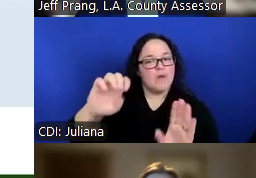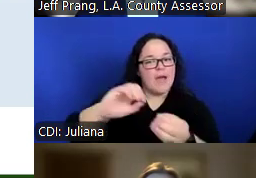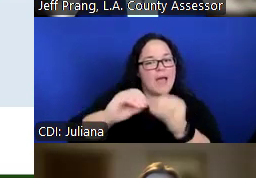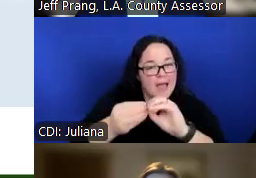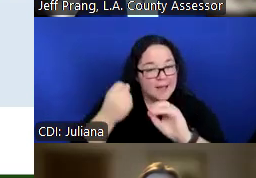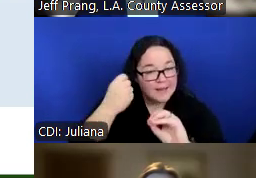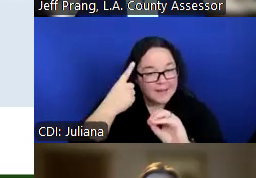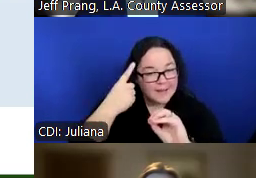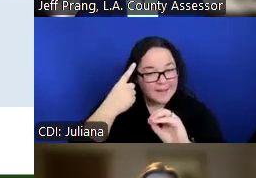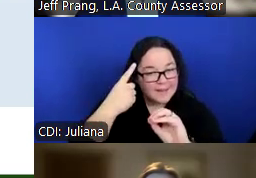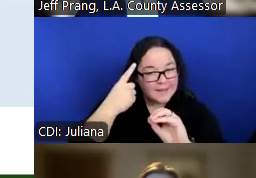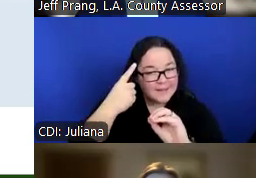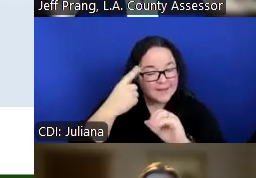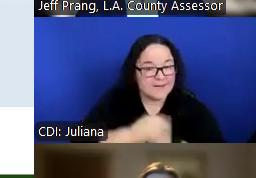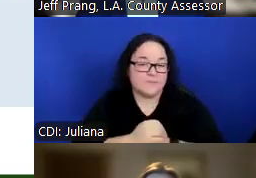The